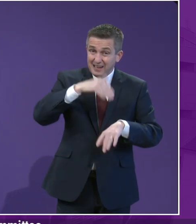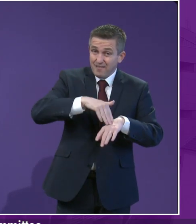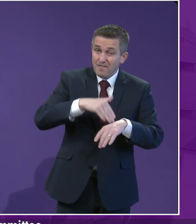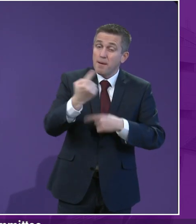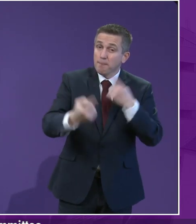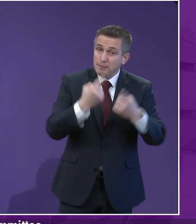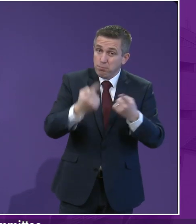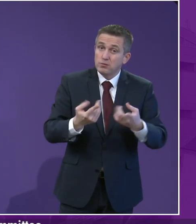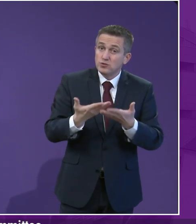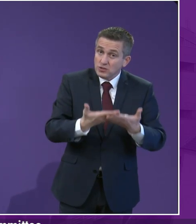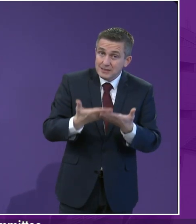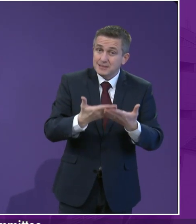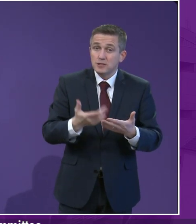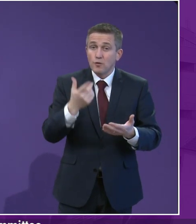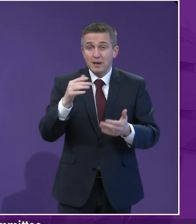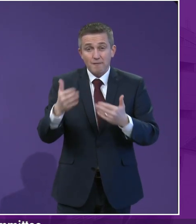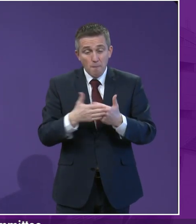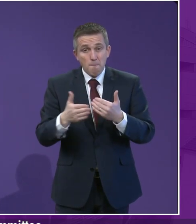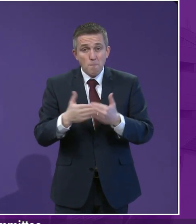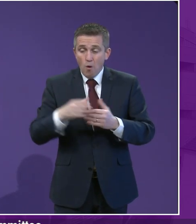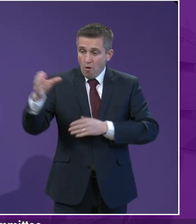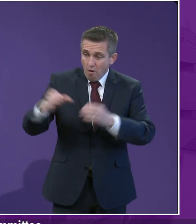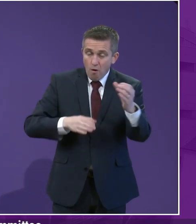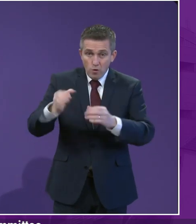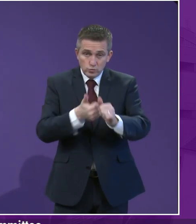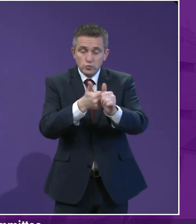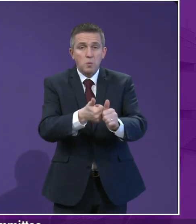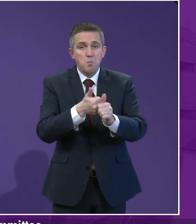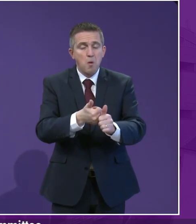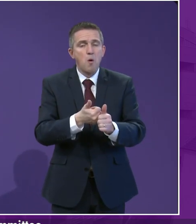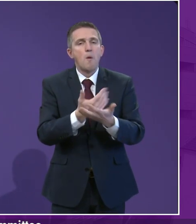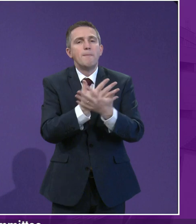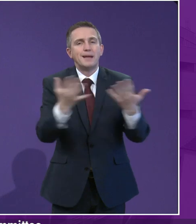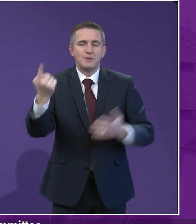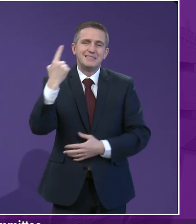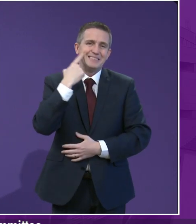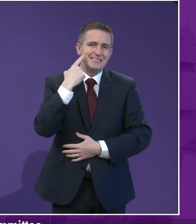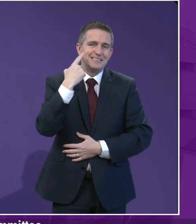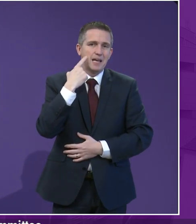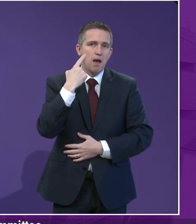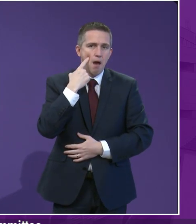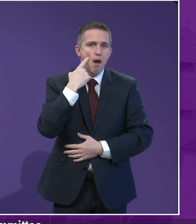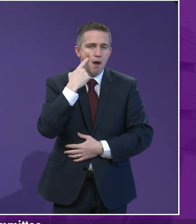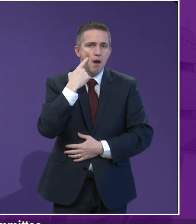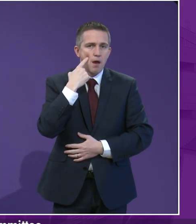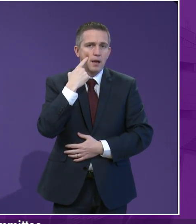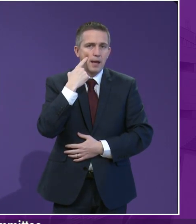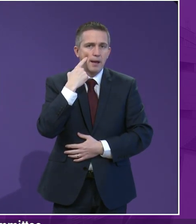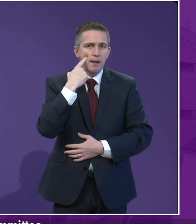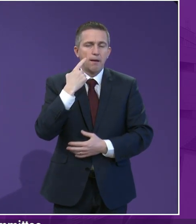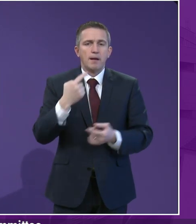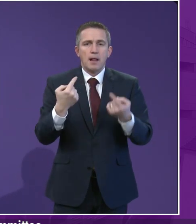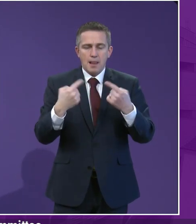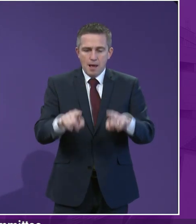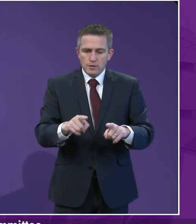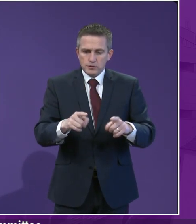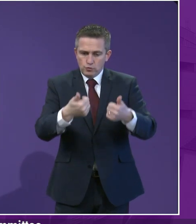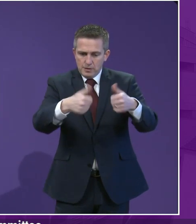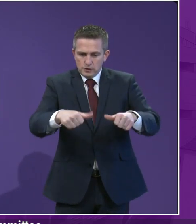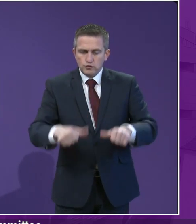if students were able to access more long-term mental health support under this part of DSA, particularly as mental